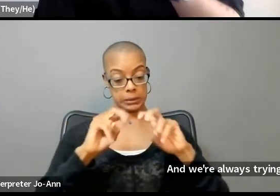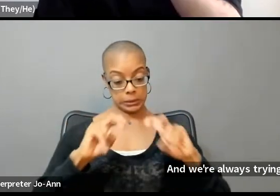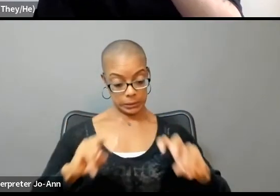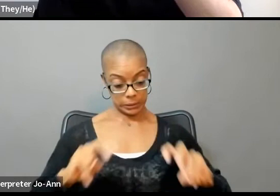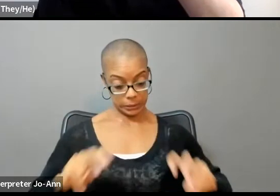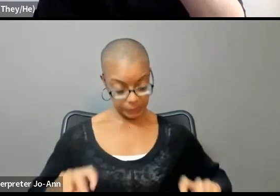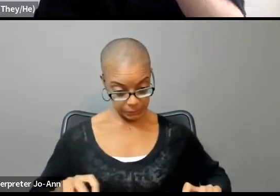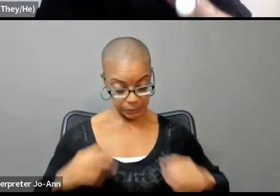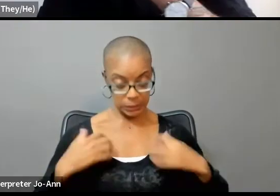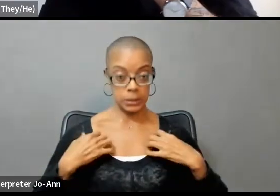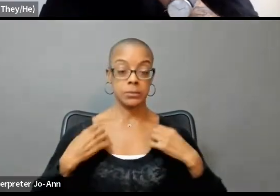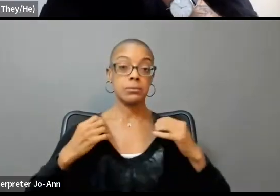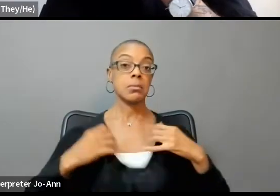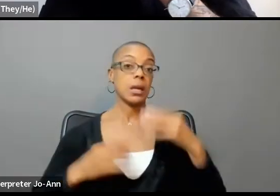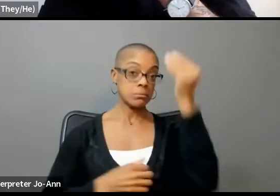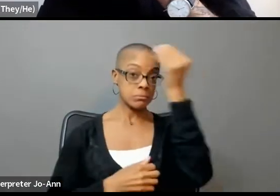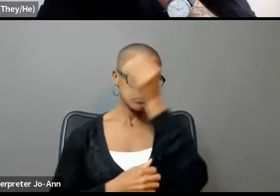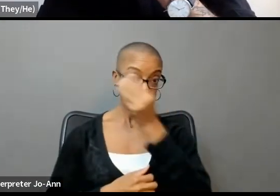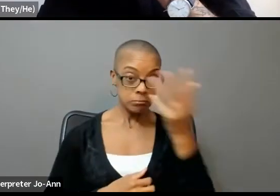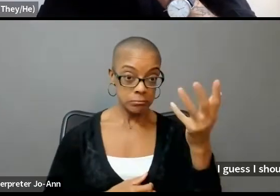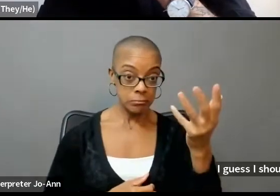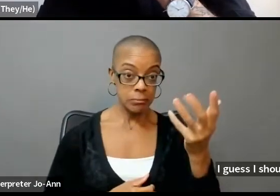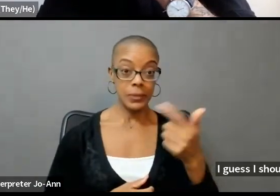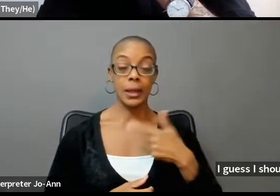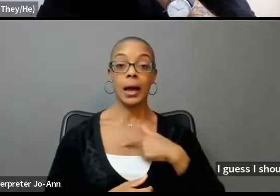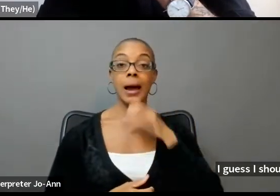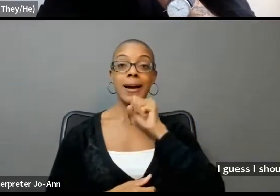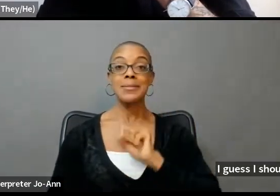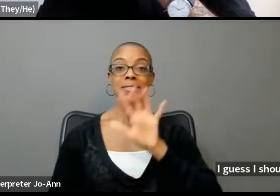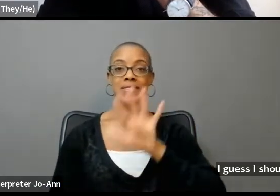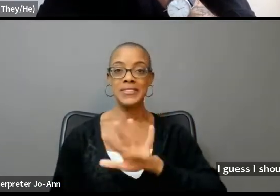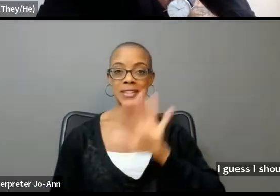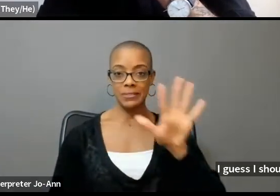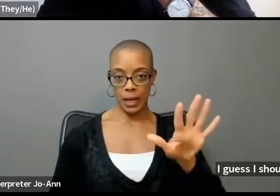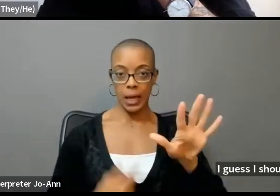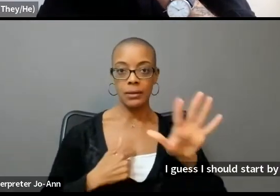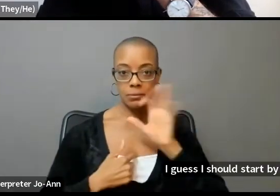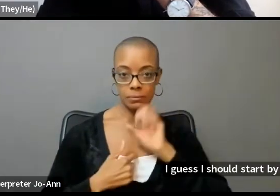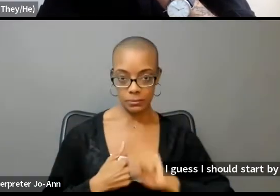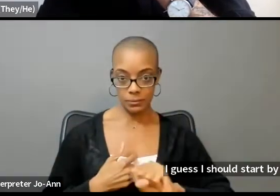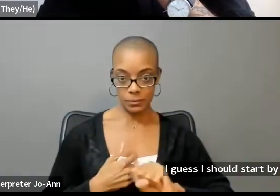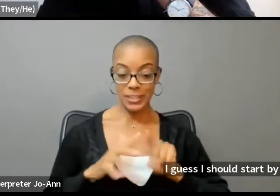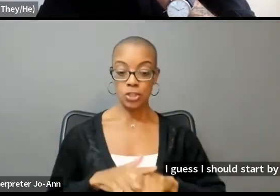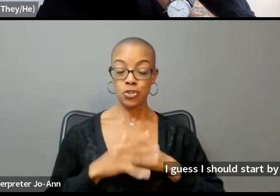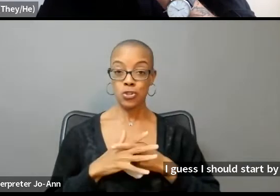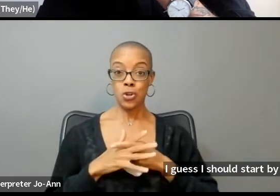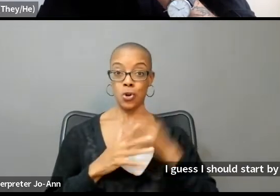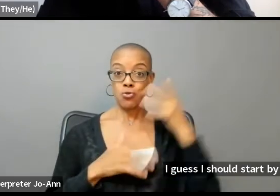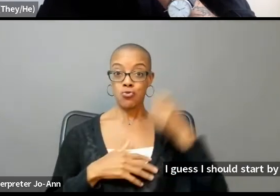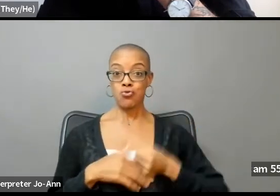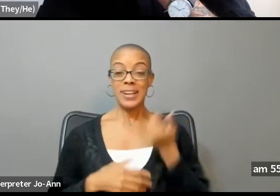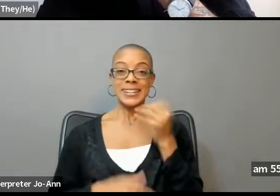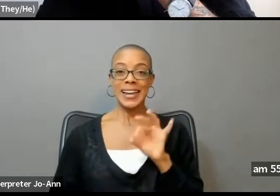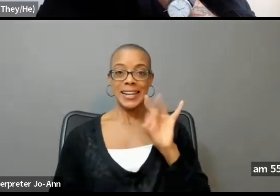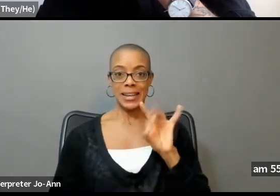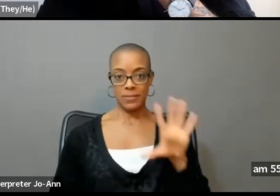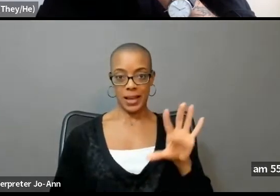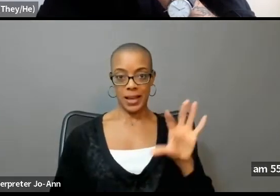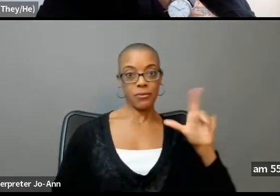by letting everyone know that I am 55 years old. I started drag in 1985 back in